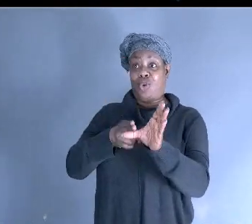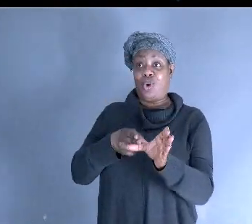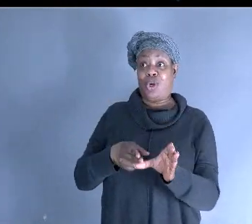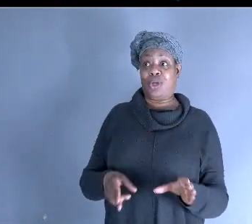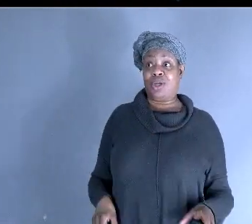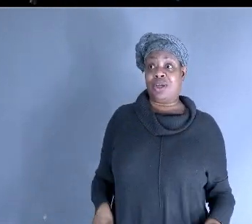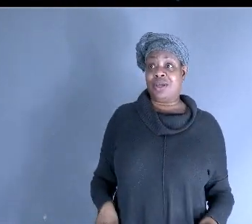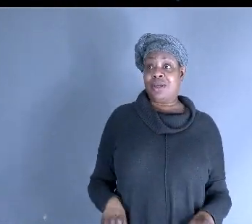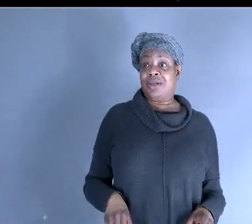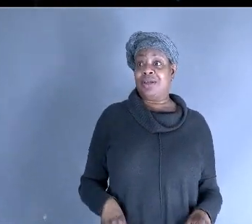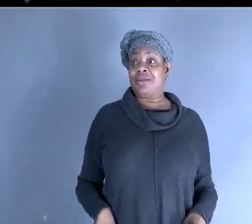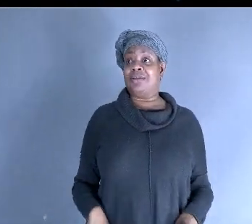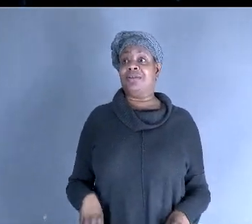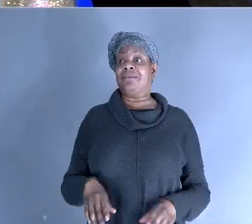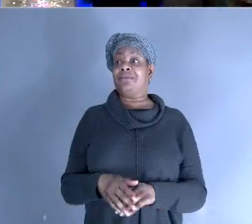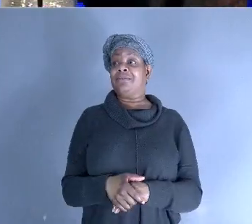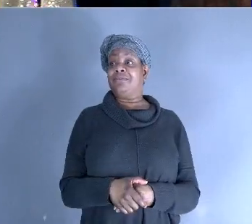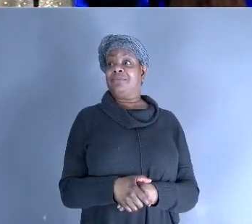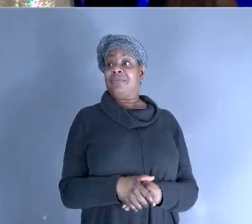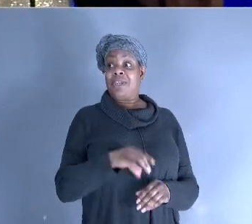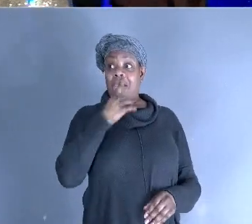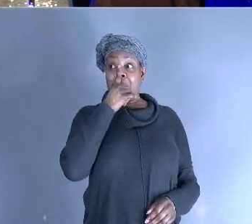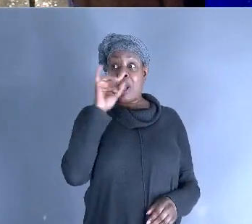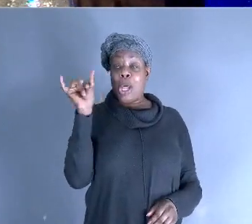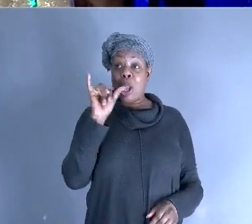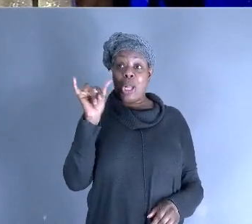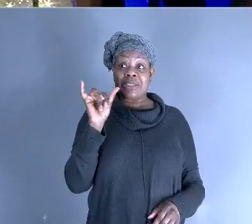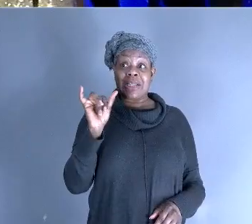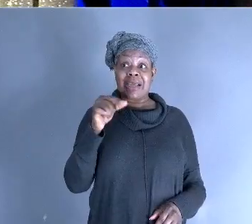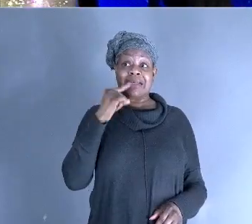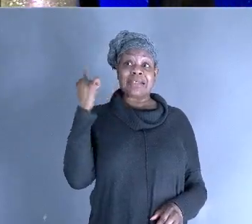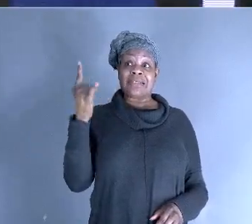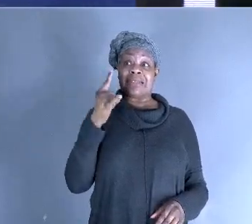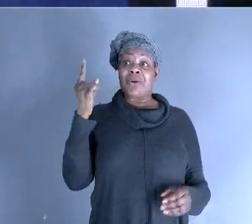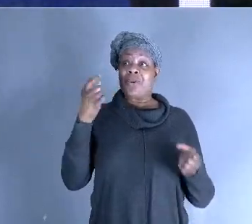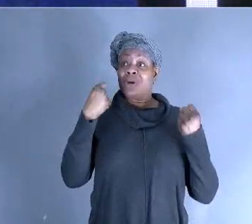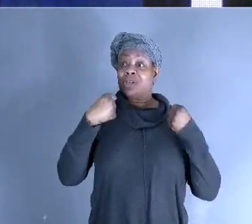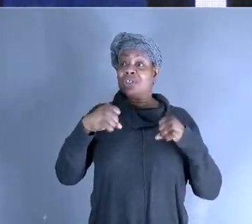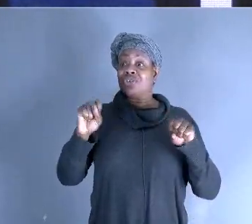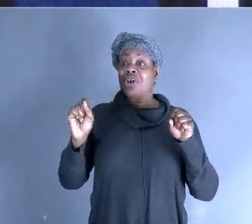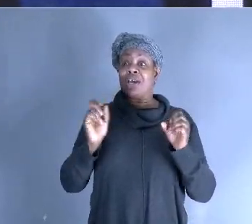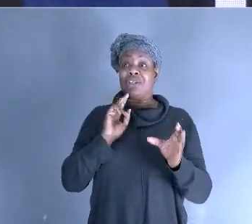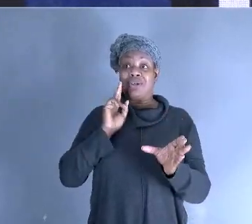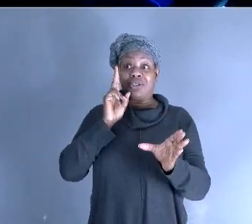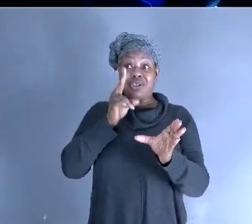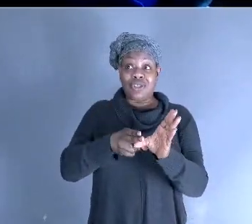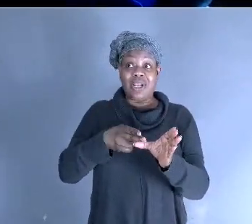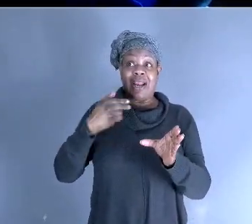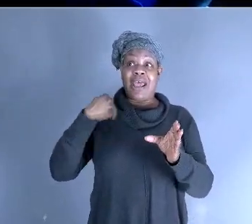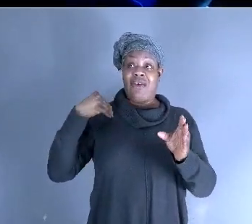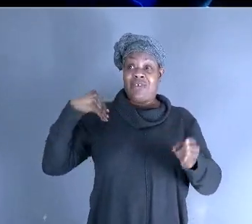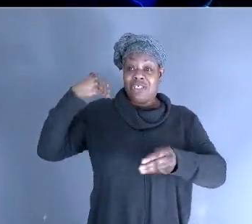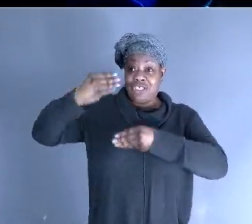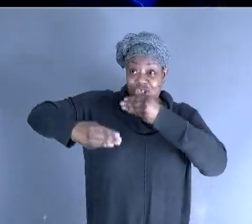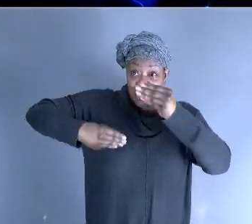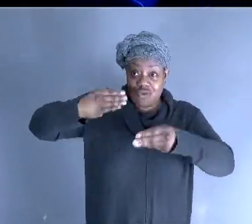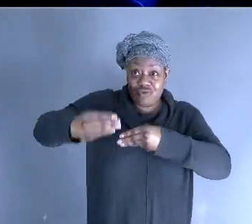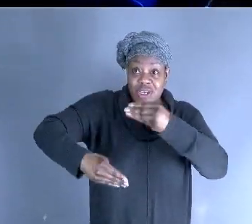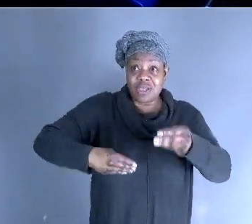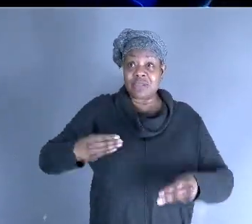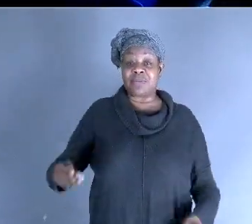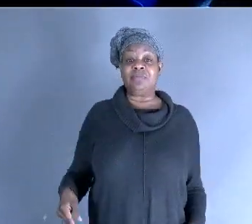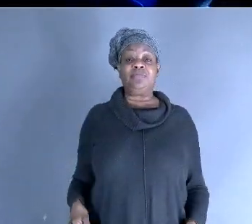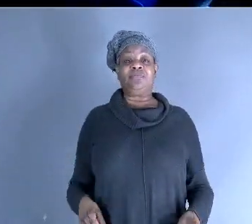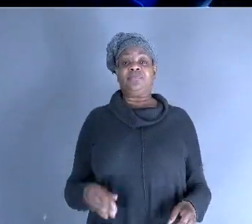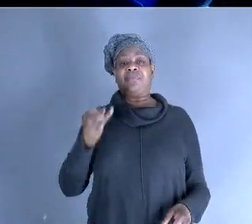that is speaking of faith. It looks like there is a church. There is a generation. You see,